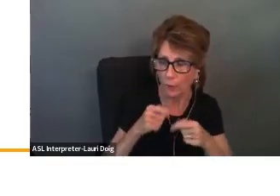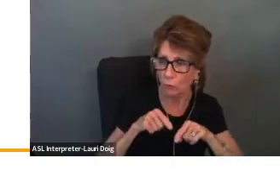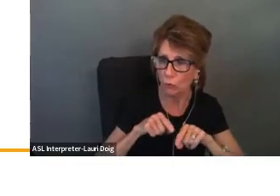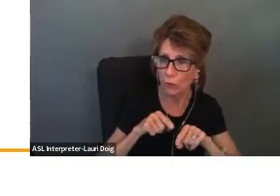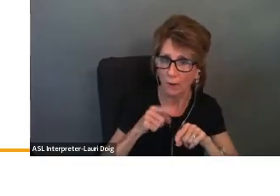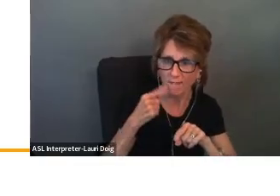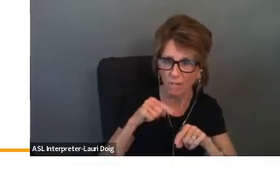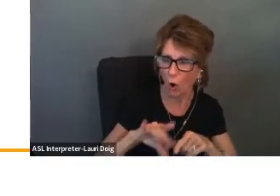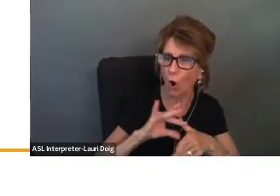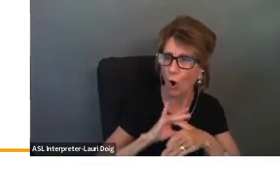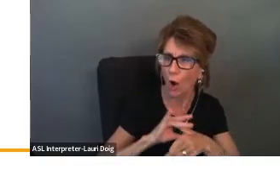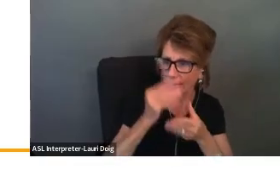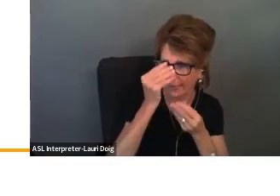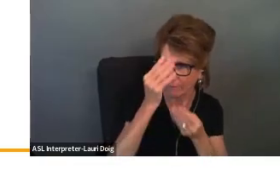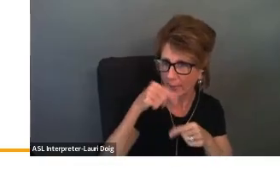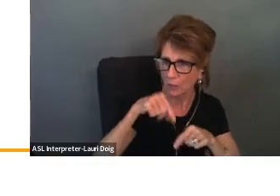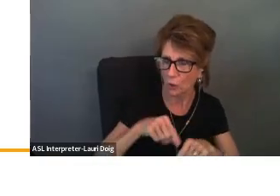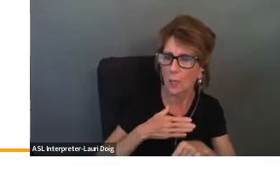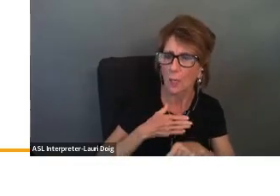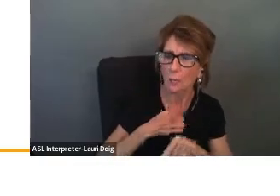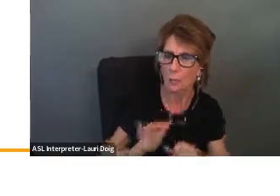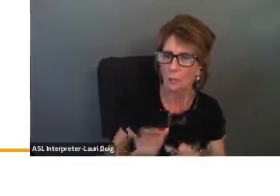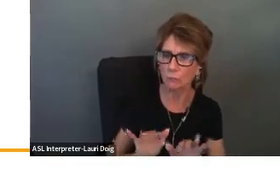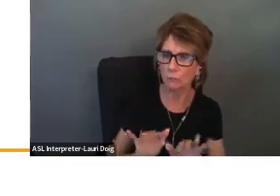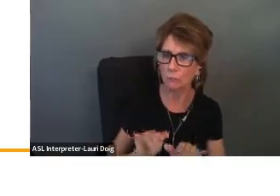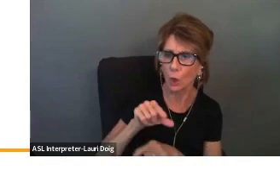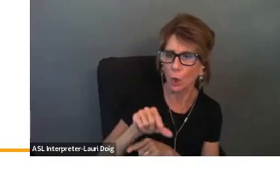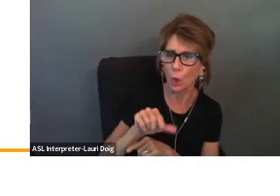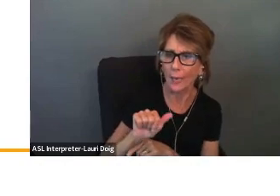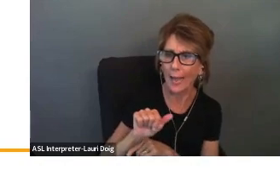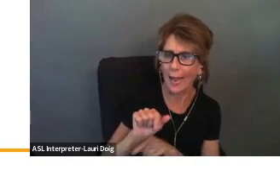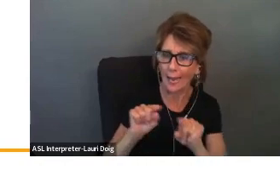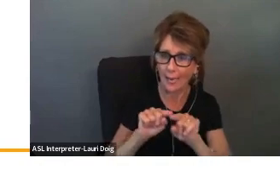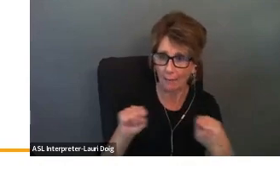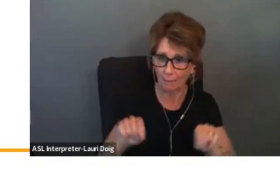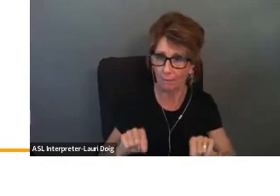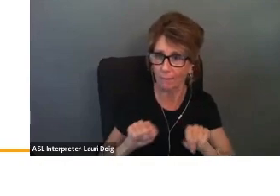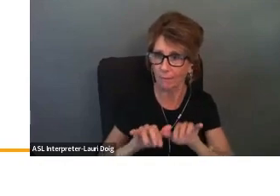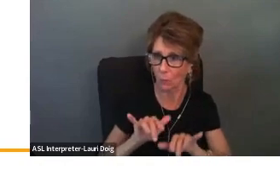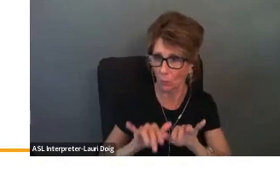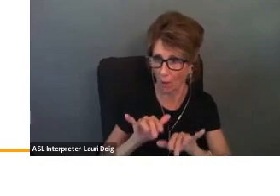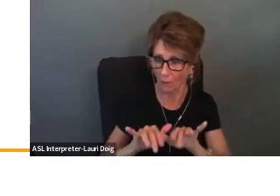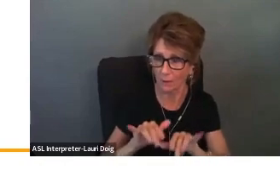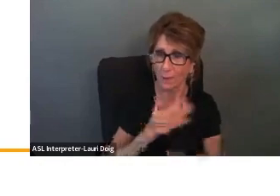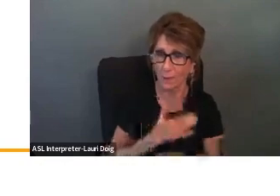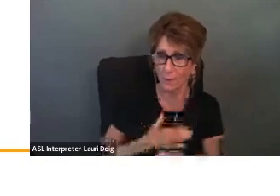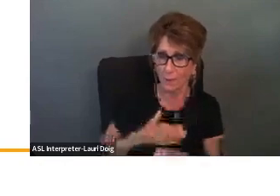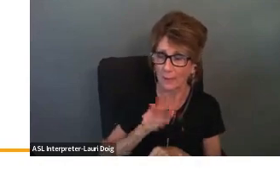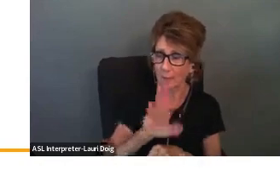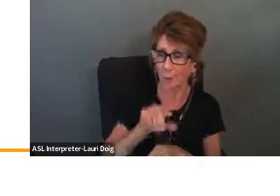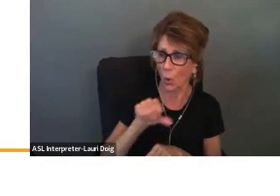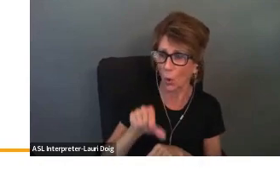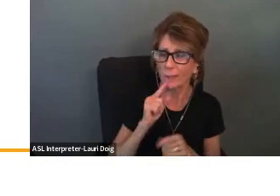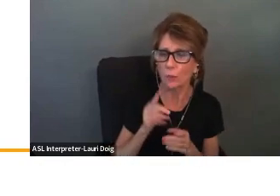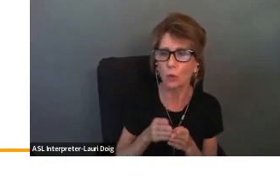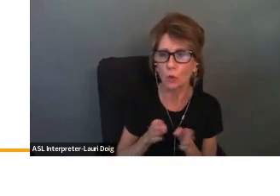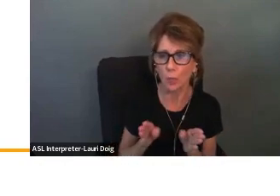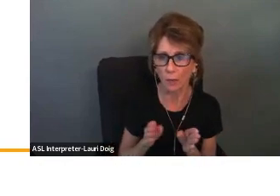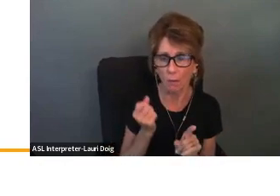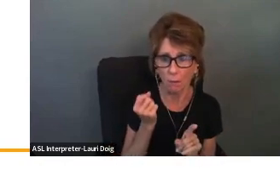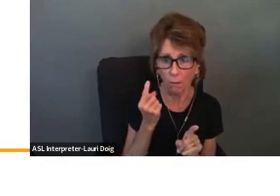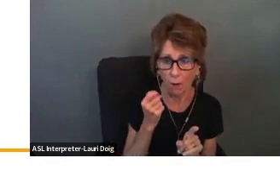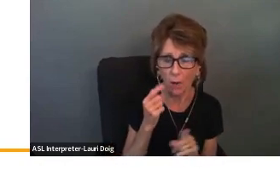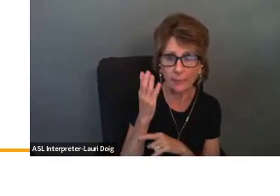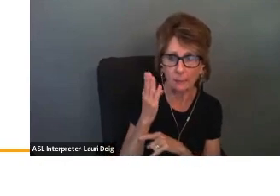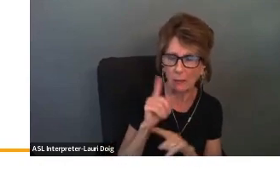content, please use the Q&A box to submit them. We kindly ask that you keep your questions general, as our speakers are